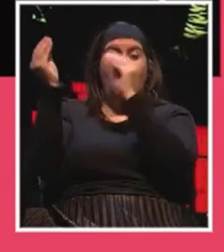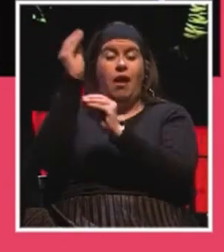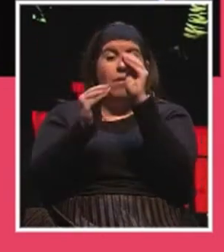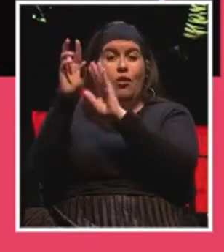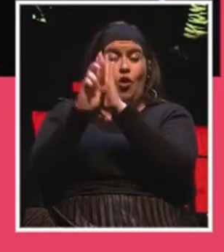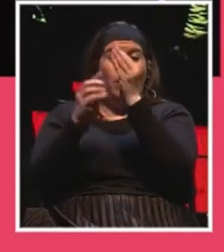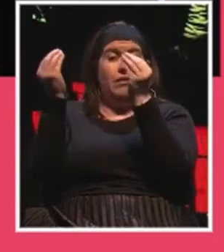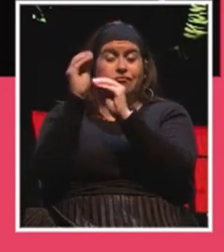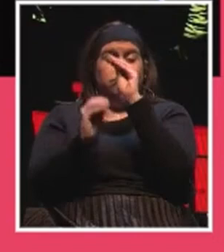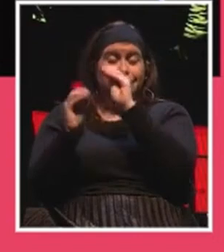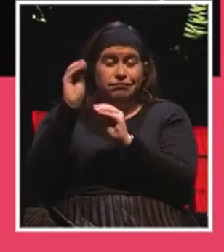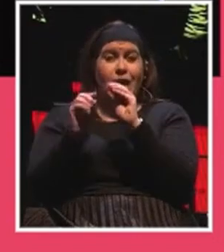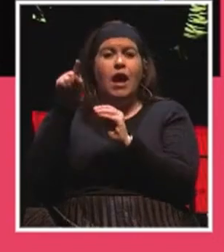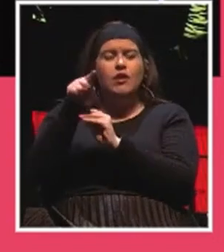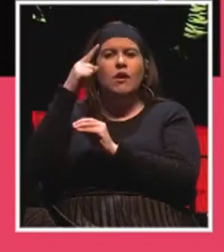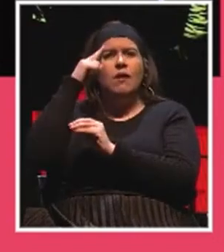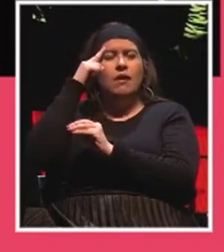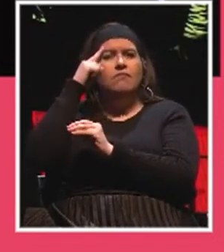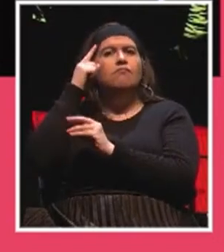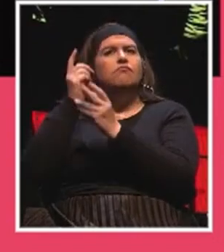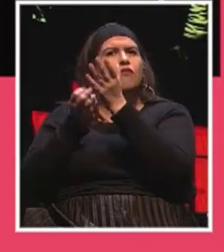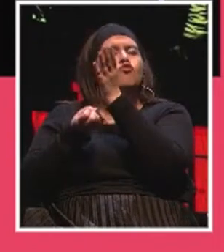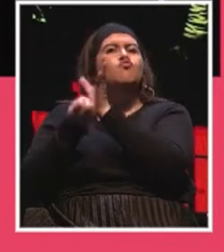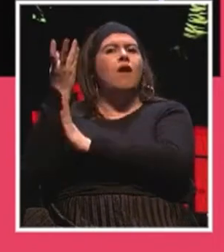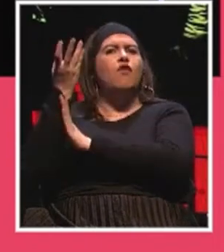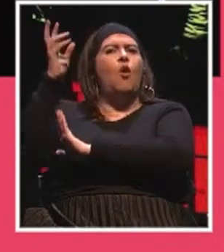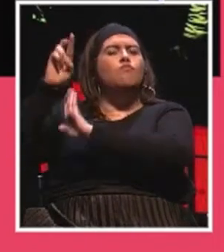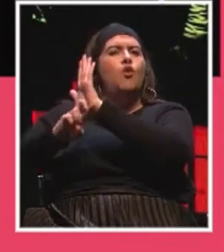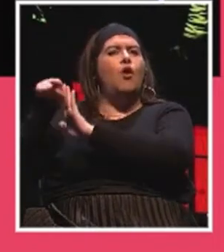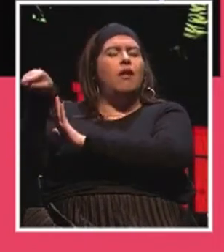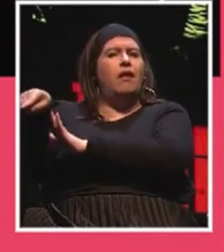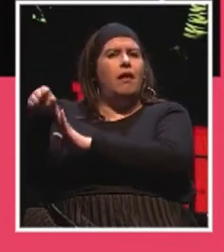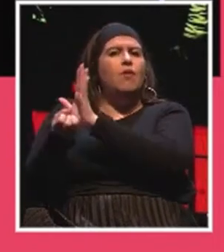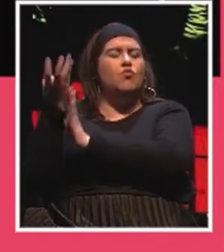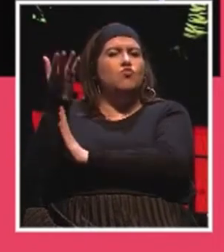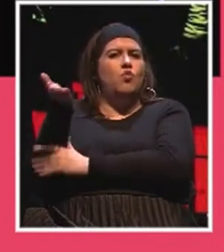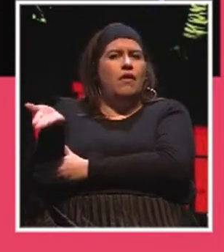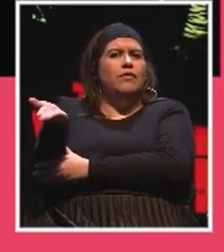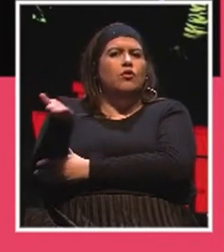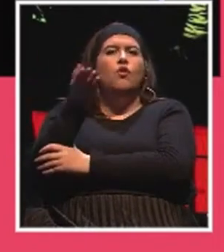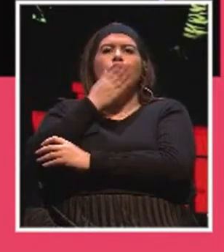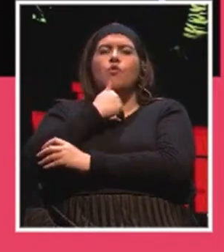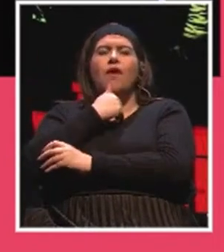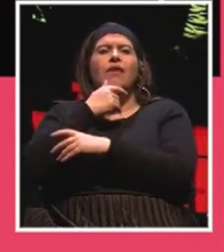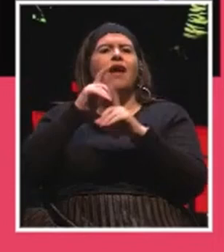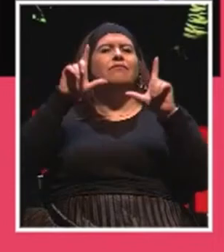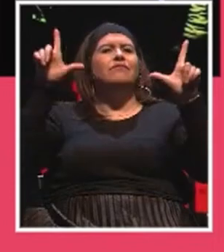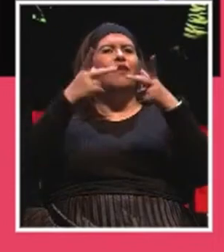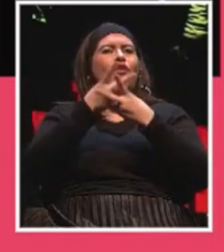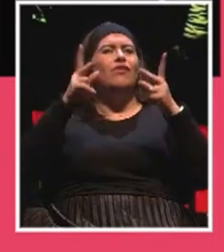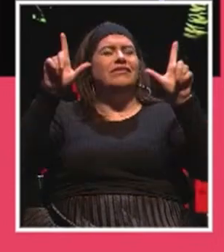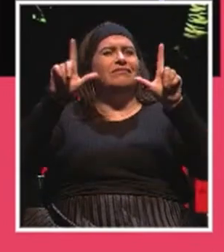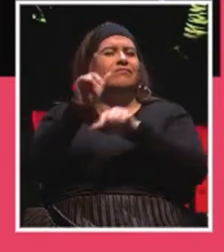there are no commercials. The act structure changes. The character